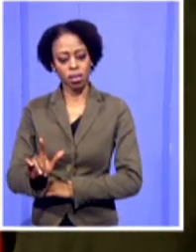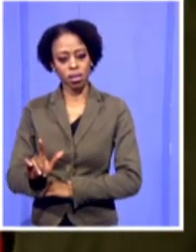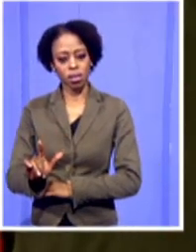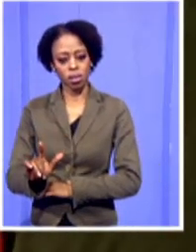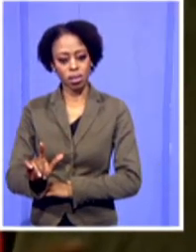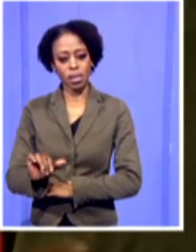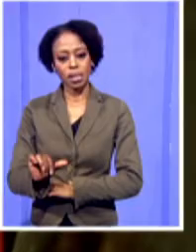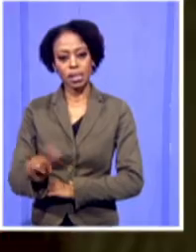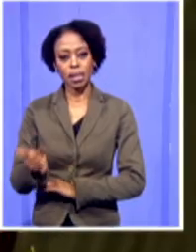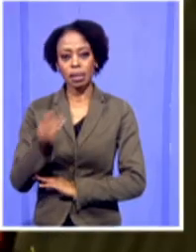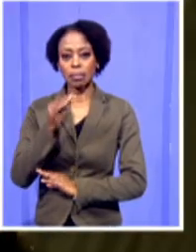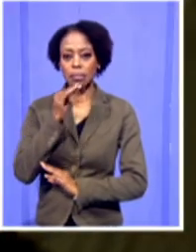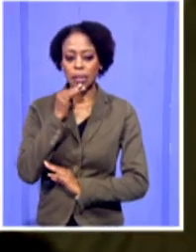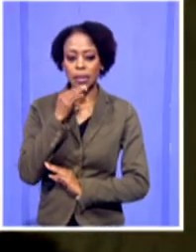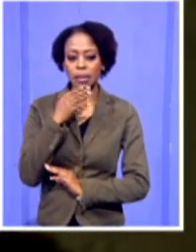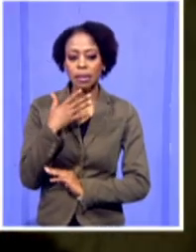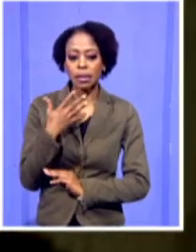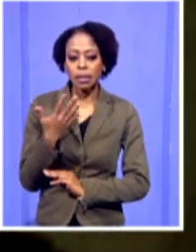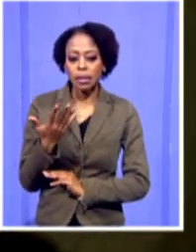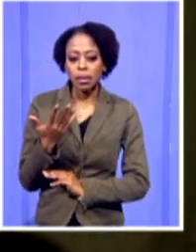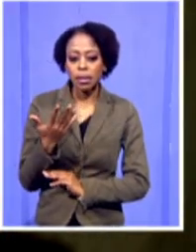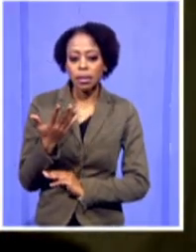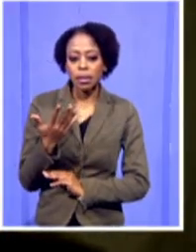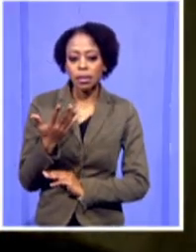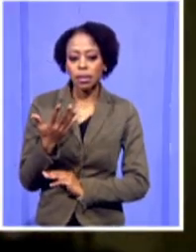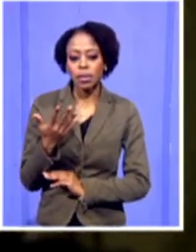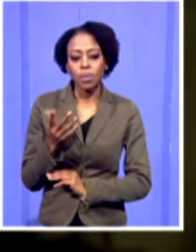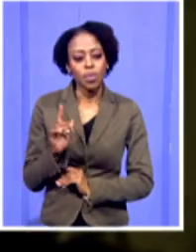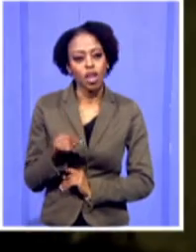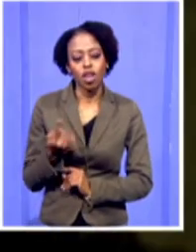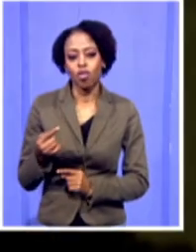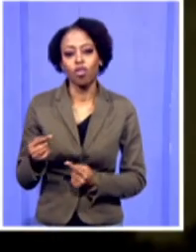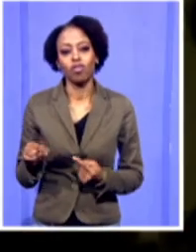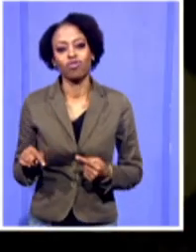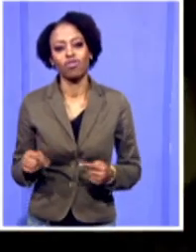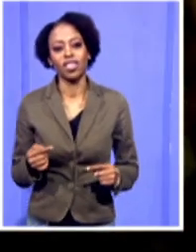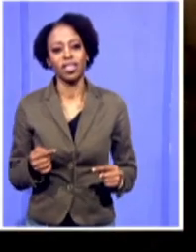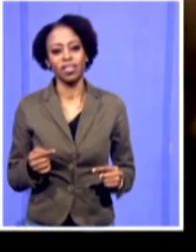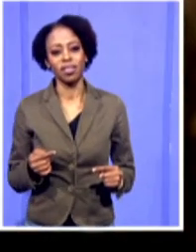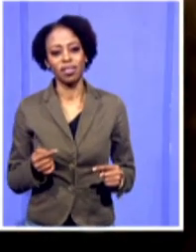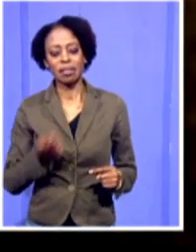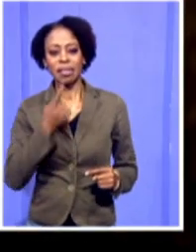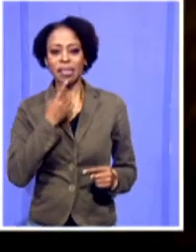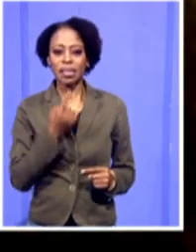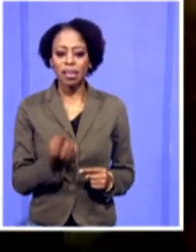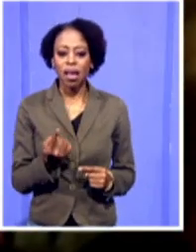then we have no ground to stand and claim